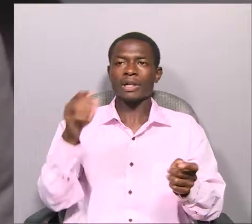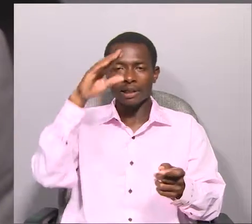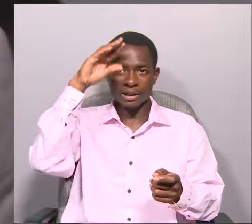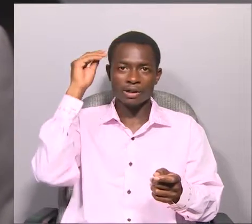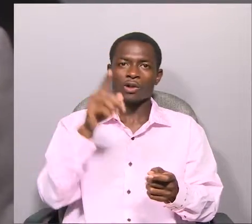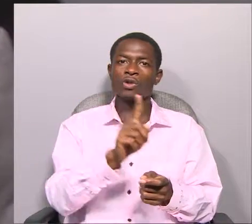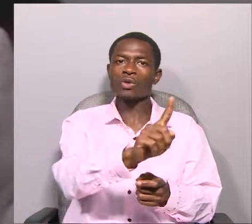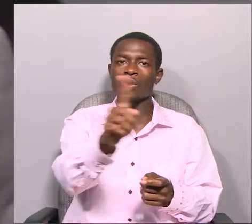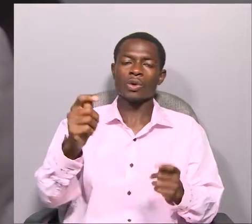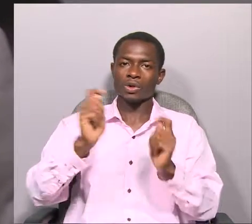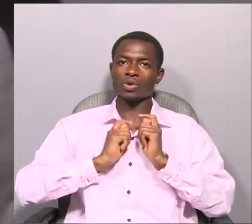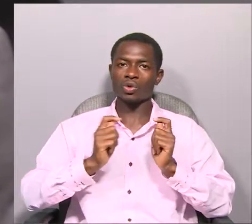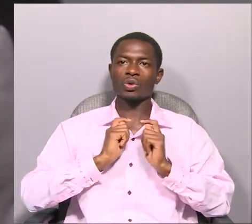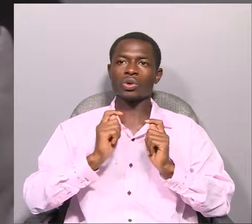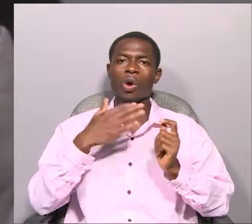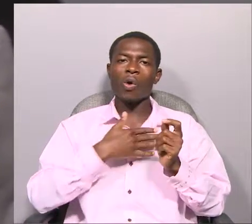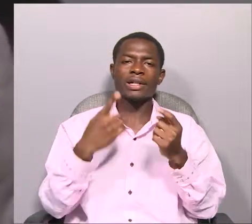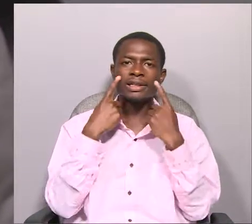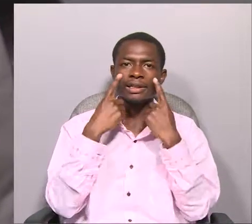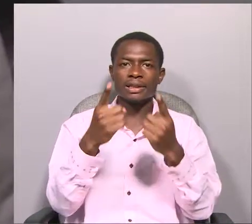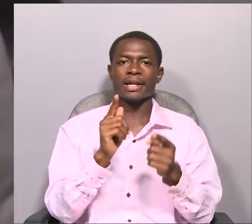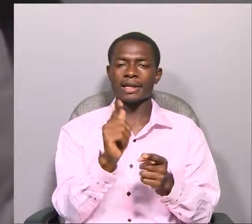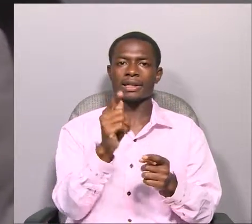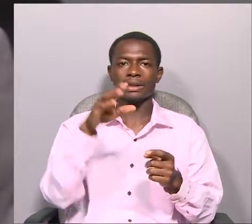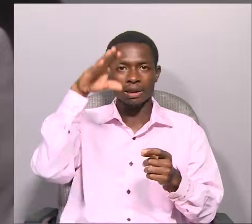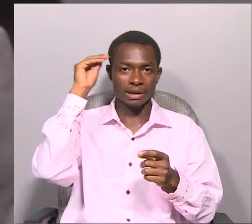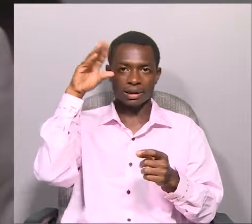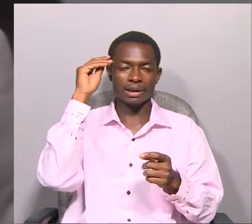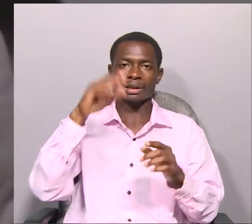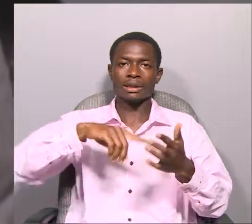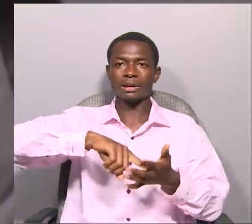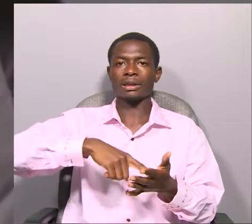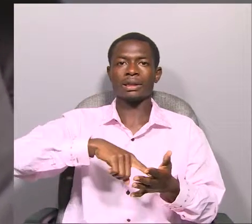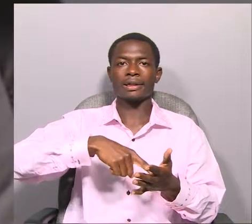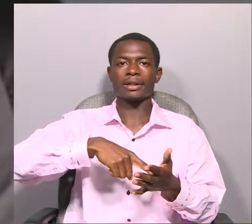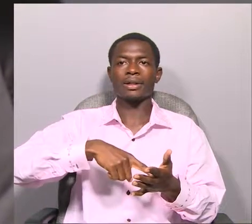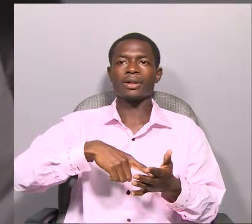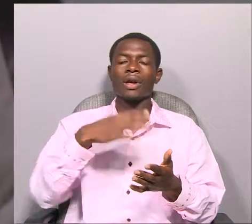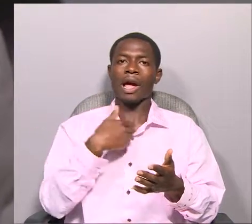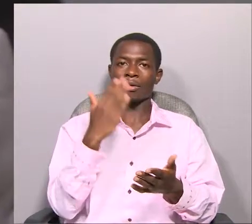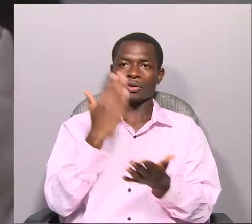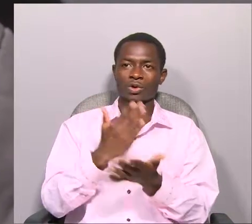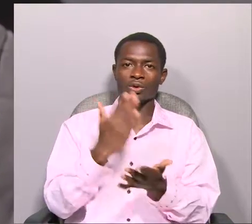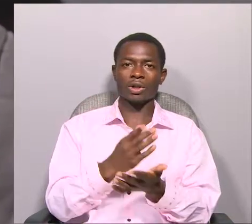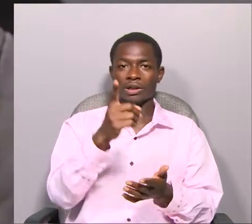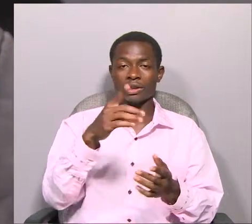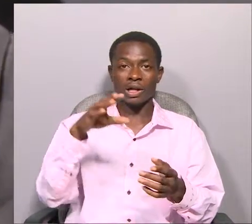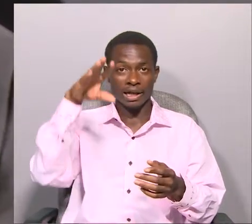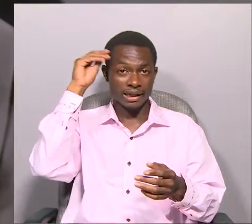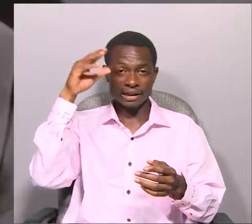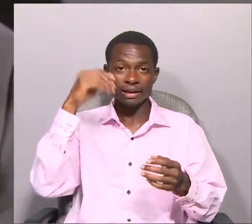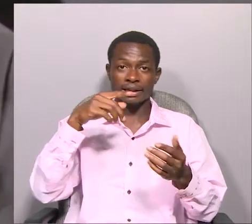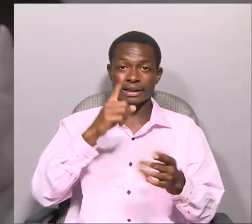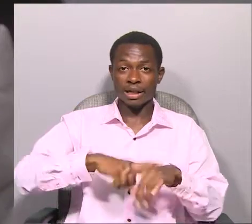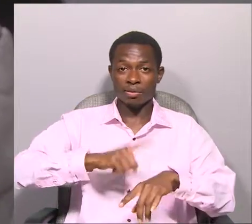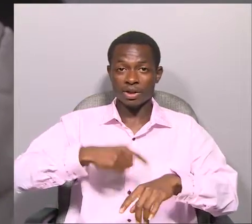is you who must tell us what you want to see in these vocational centers, and I can assure you, during my term of office, we will make sure it